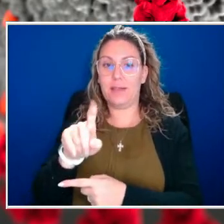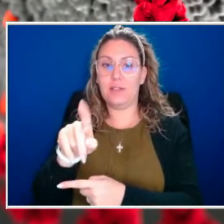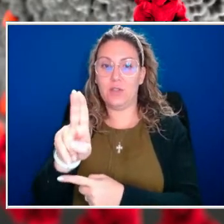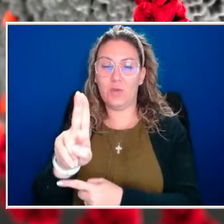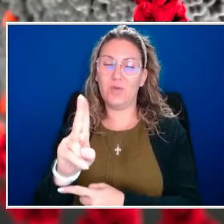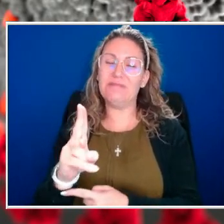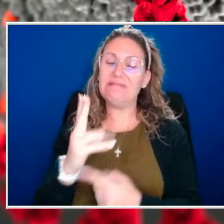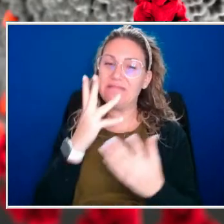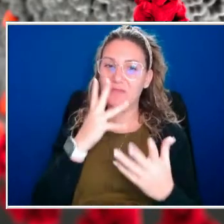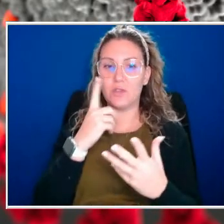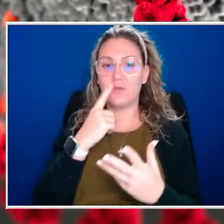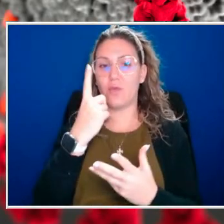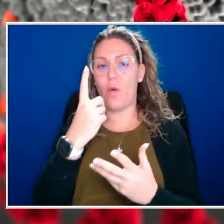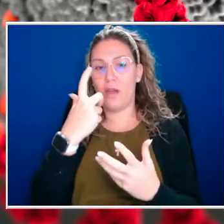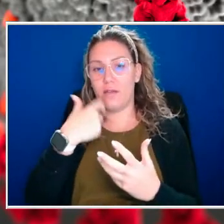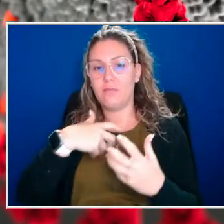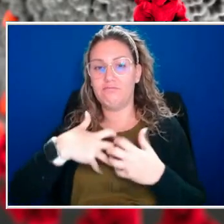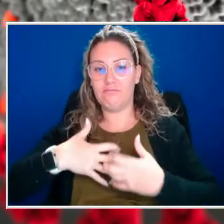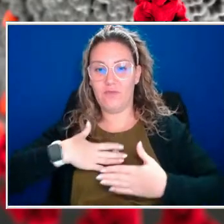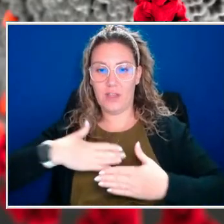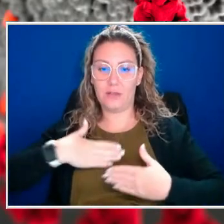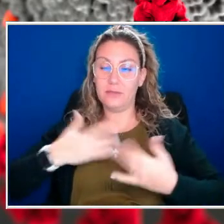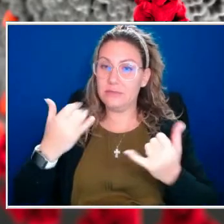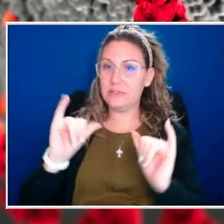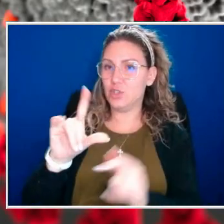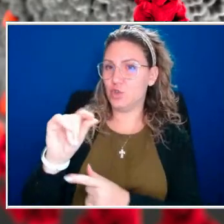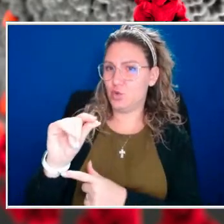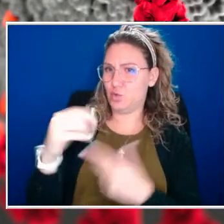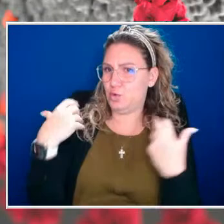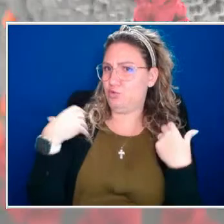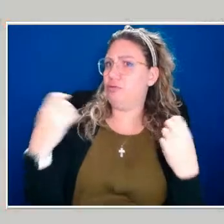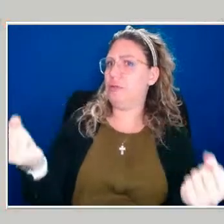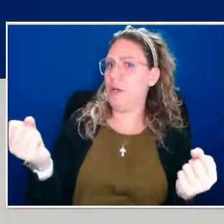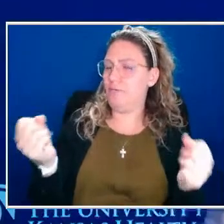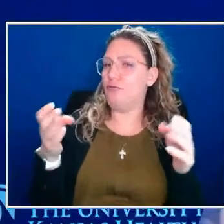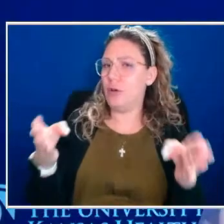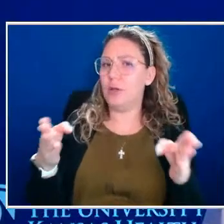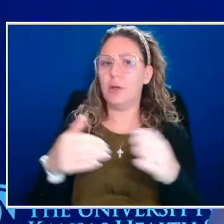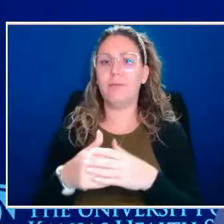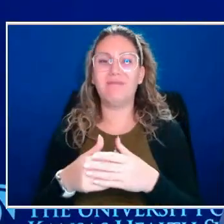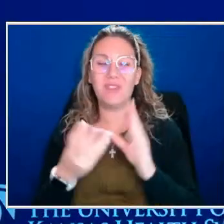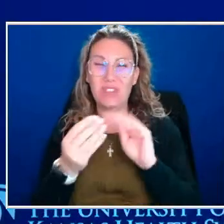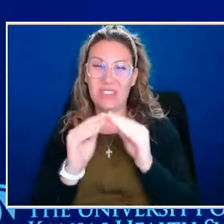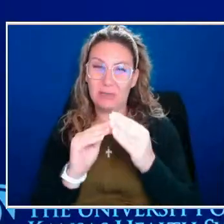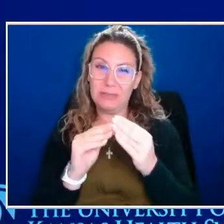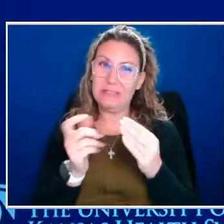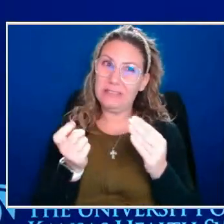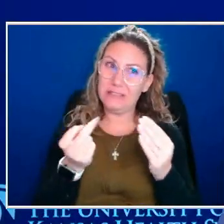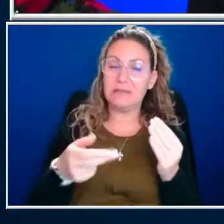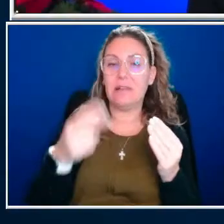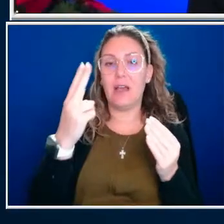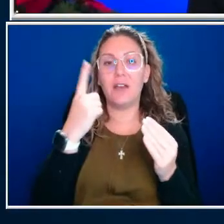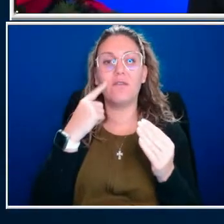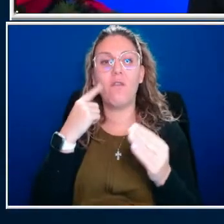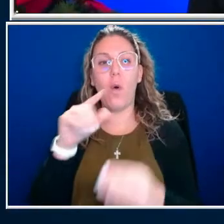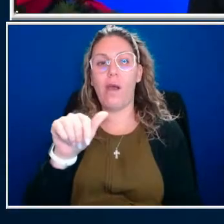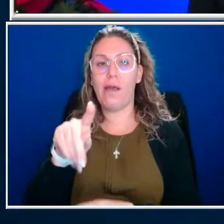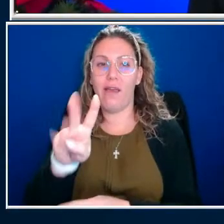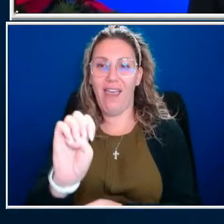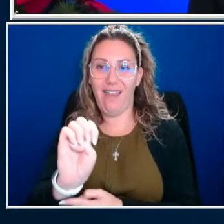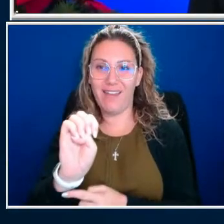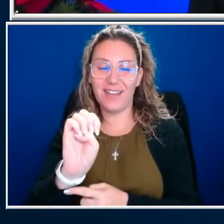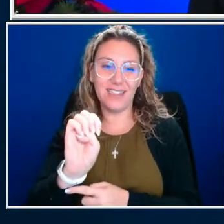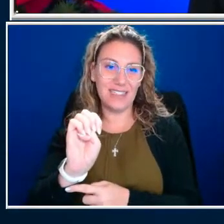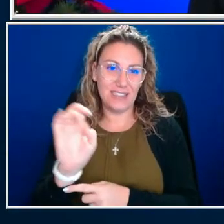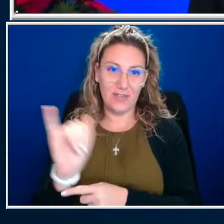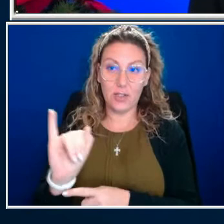ventilator. Still 20 in that recovery period, so numbers still staying fairly high for the active infections. All right, so data from the